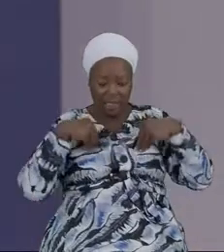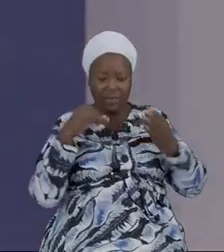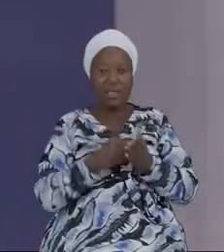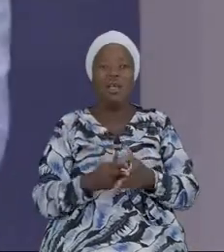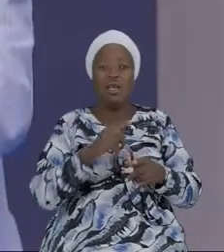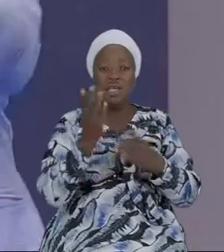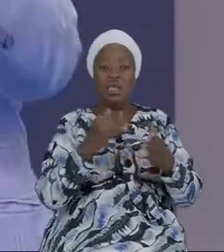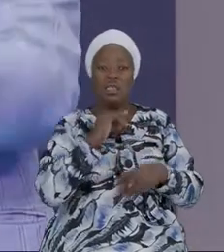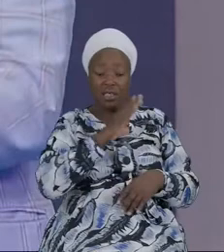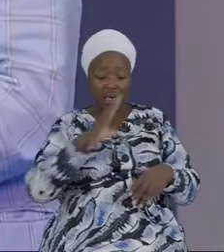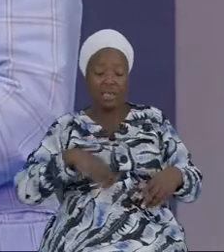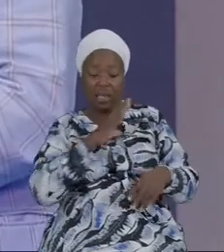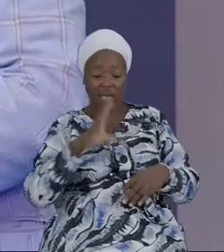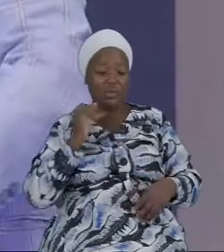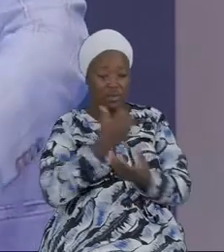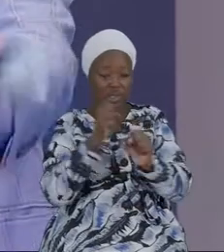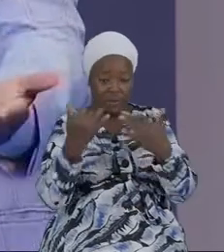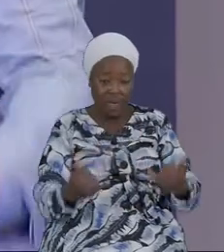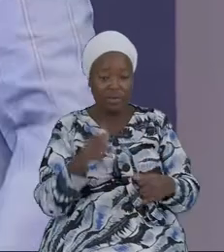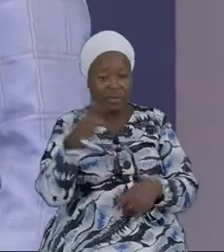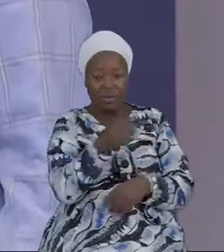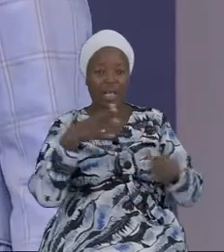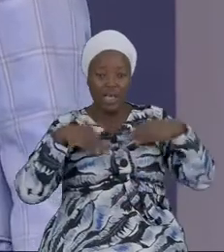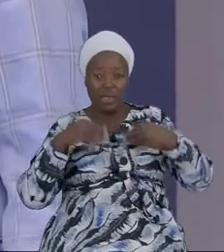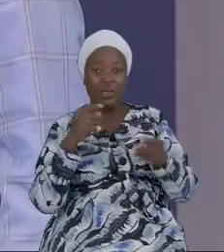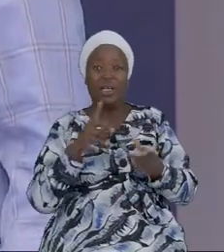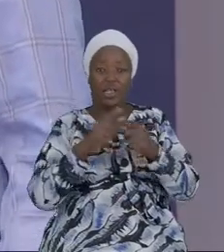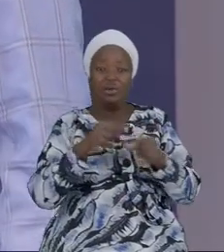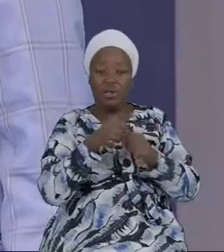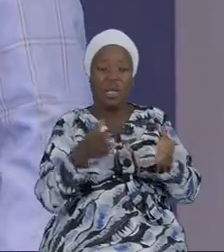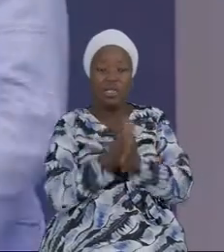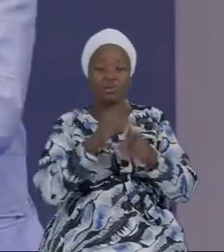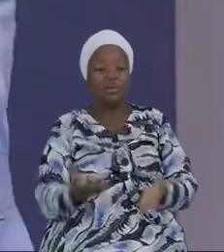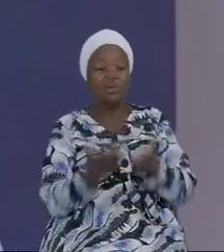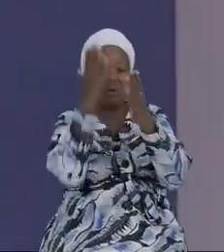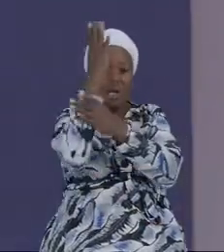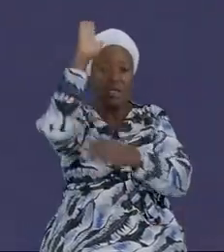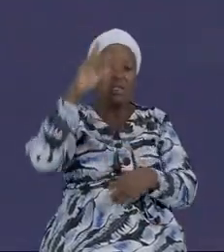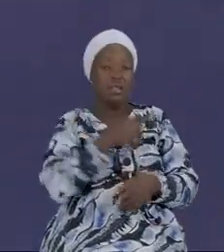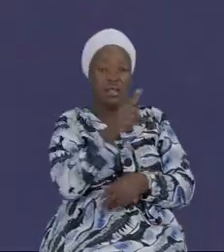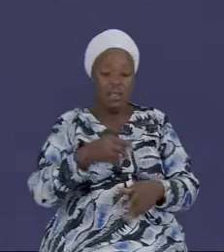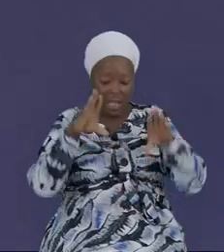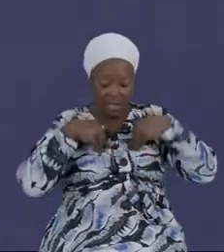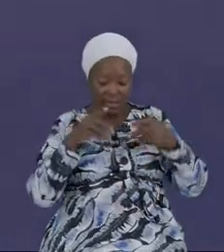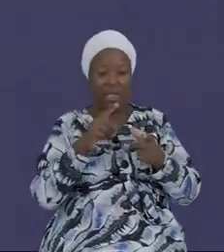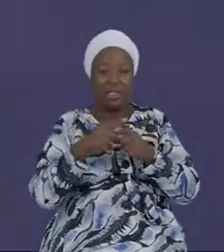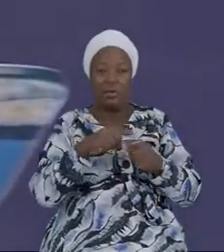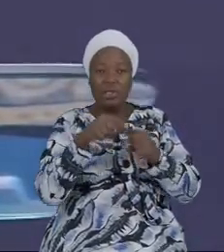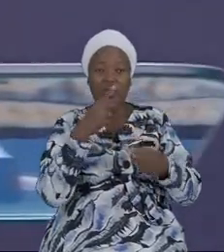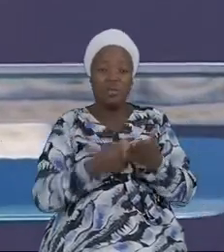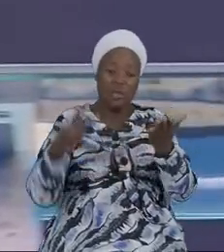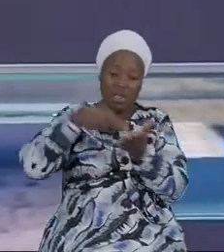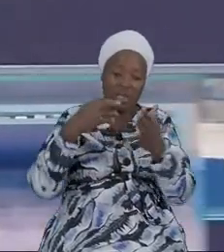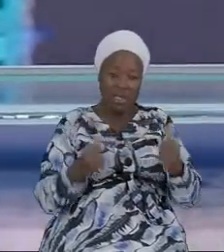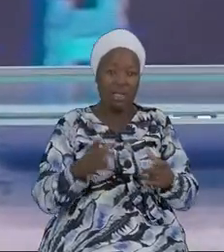them, Christ will save you now, they accepted. When he told them, raise up your hand, they accepted. When he told them, rise up now